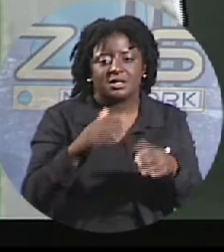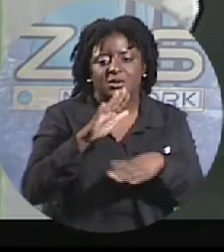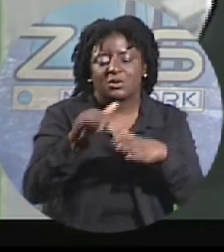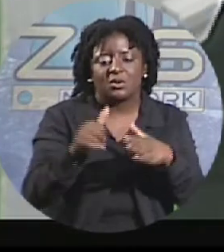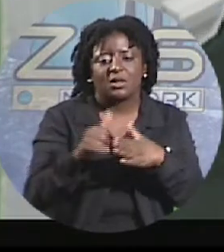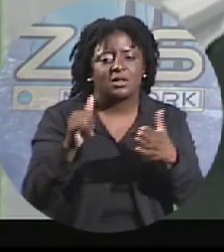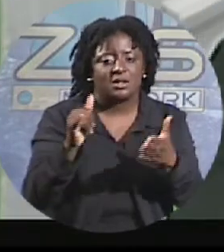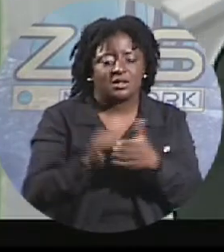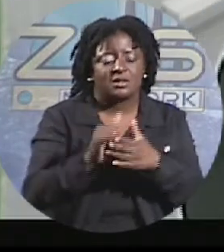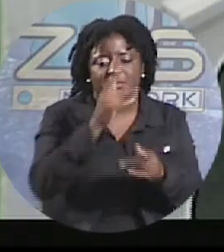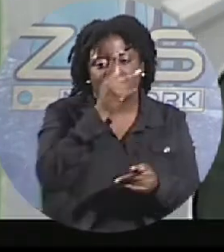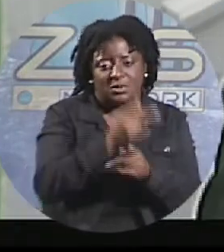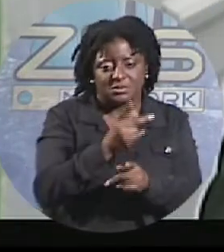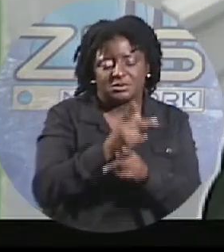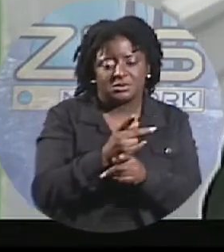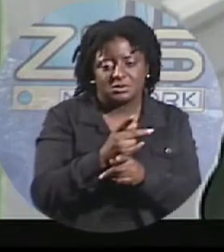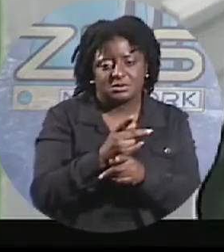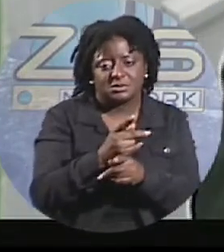rally talk.